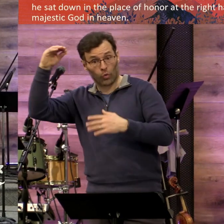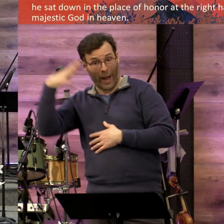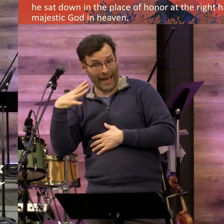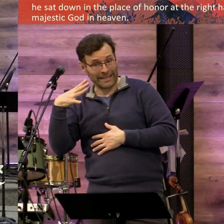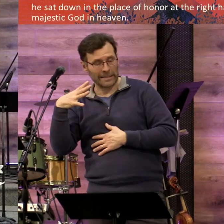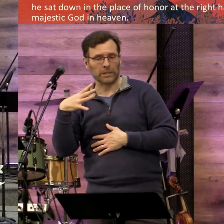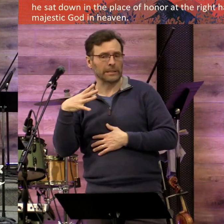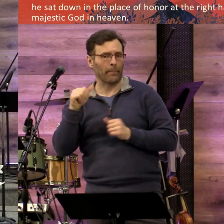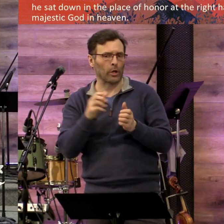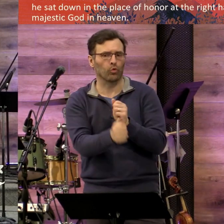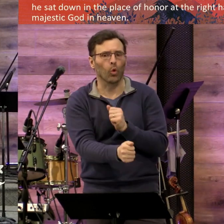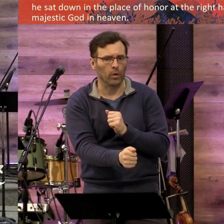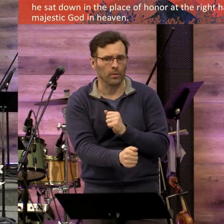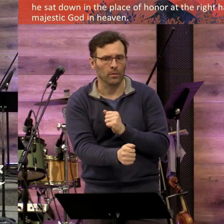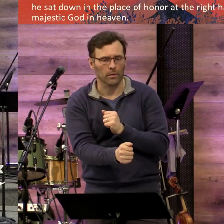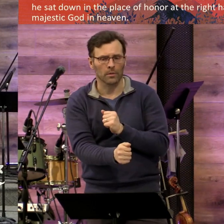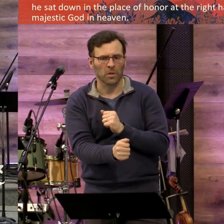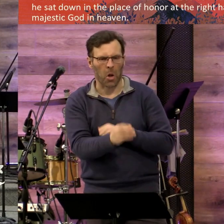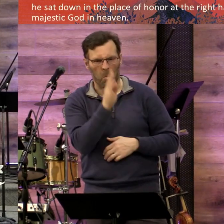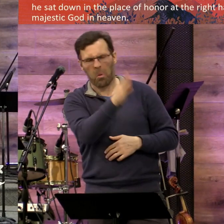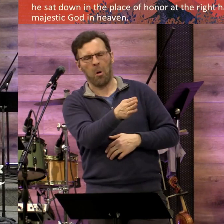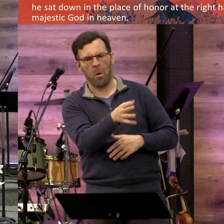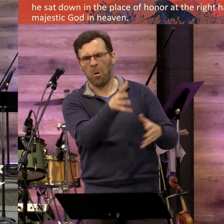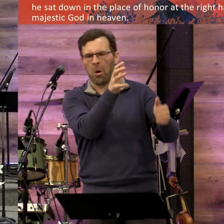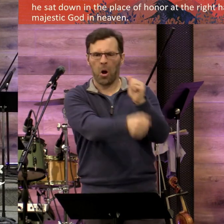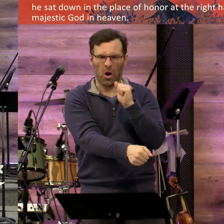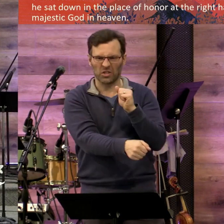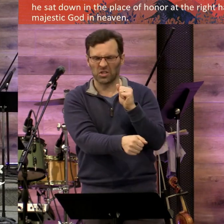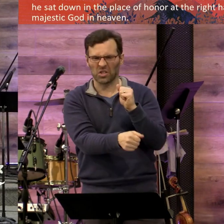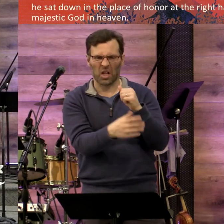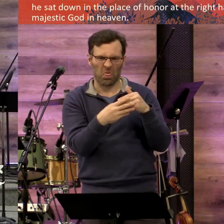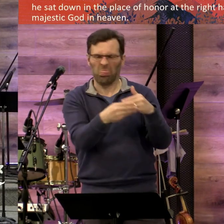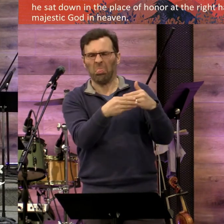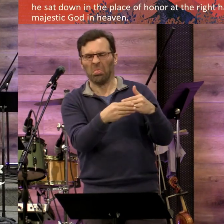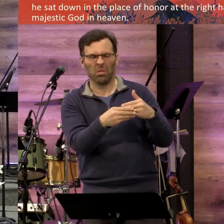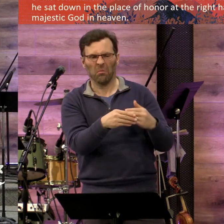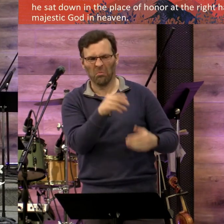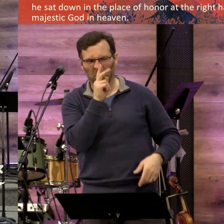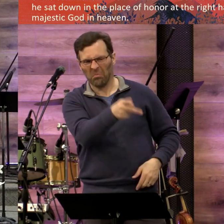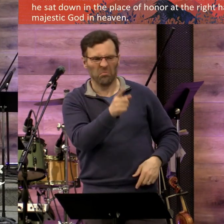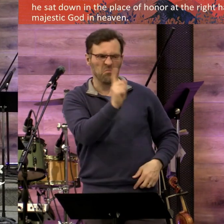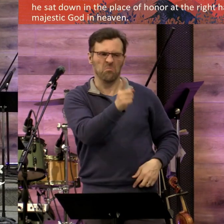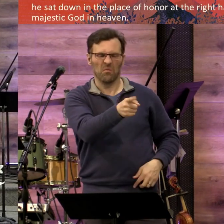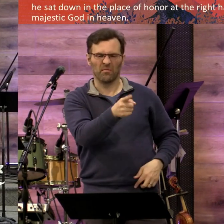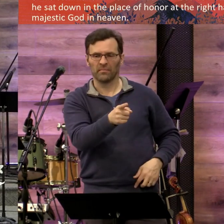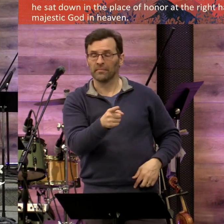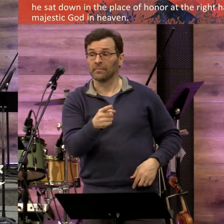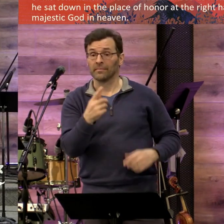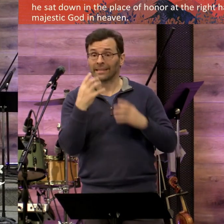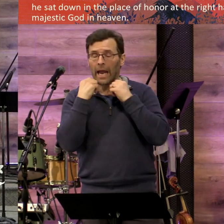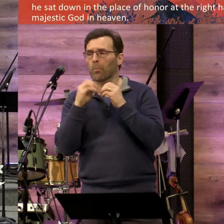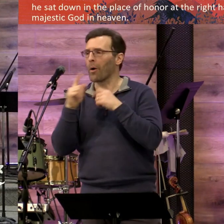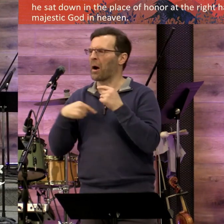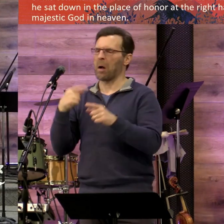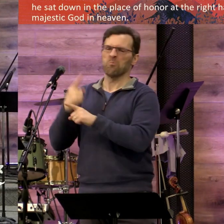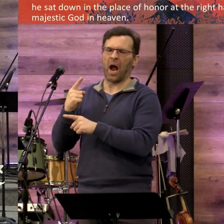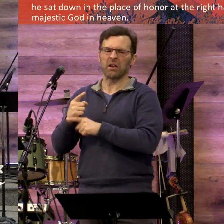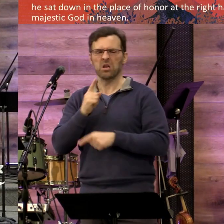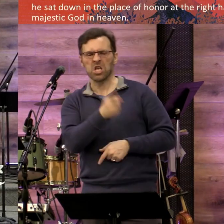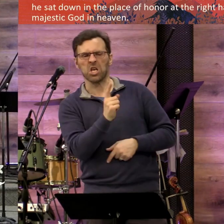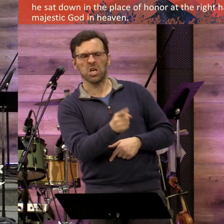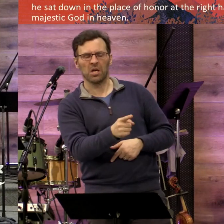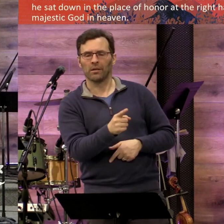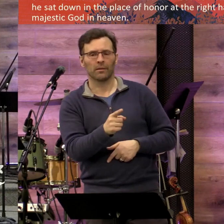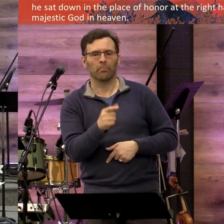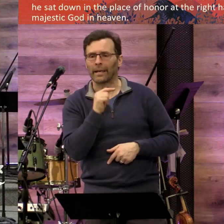cruel, harsh, inflexible, caring more about being right than